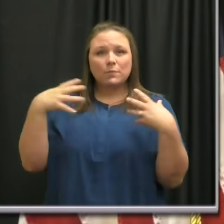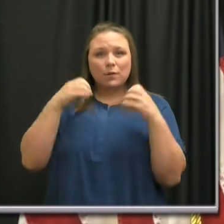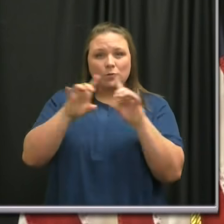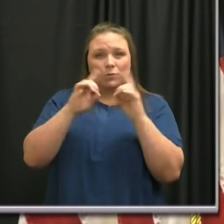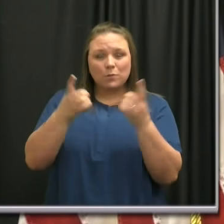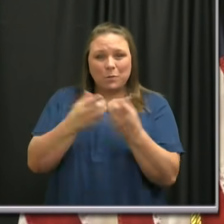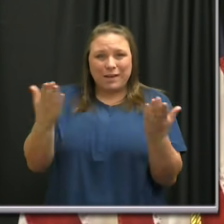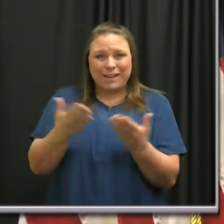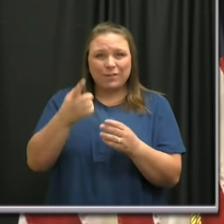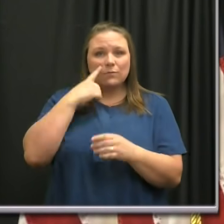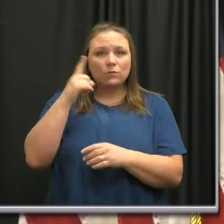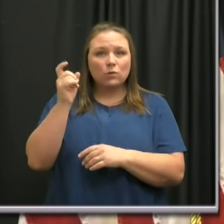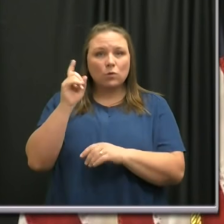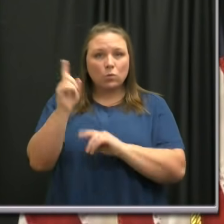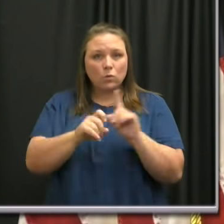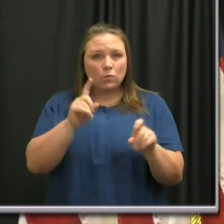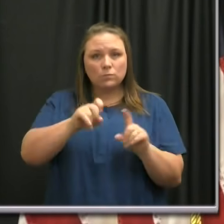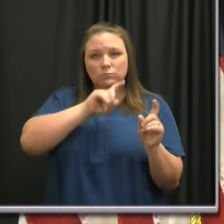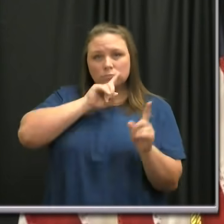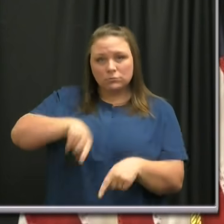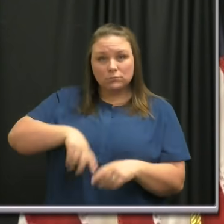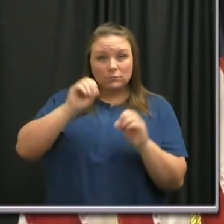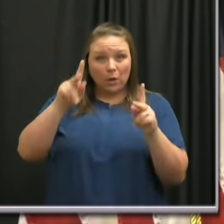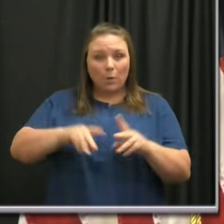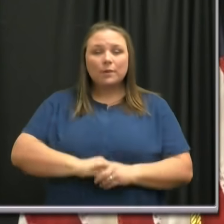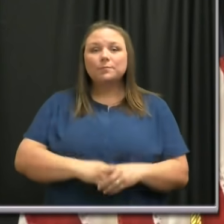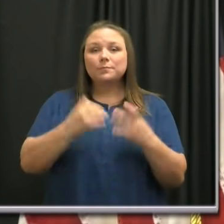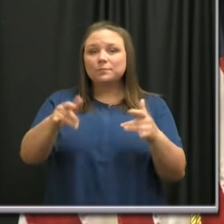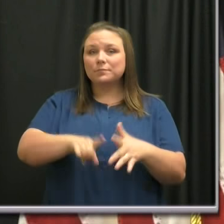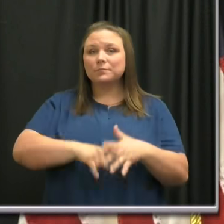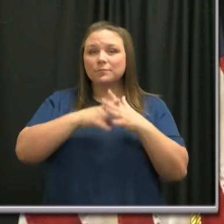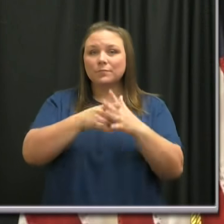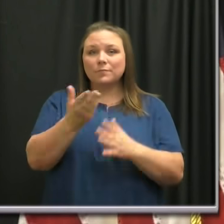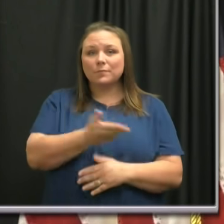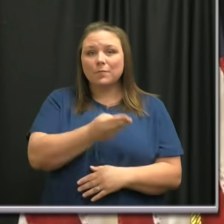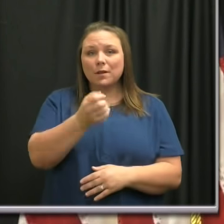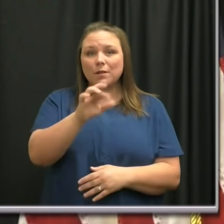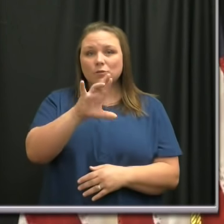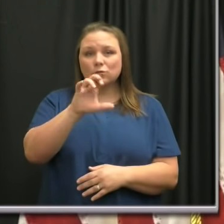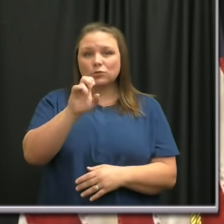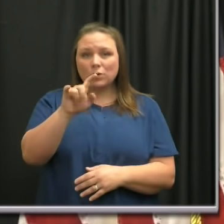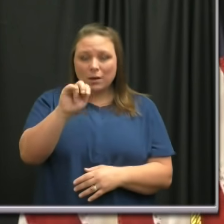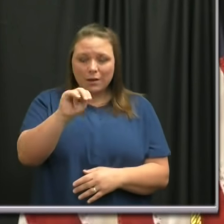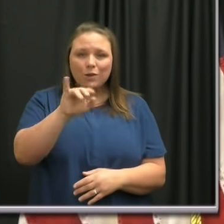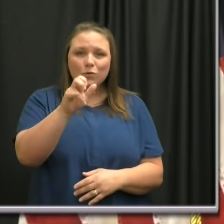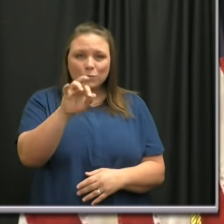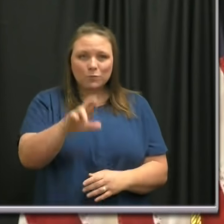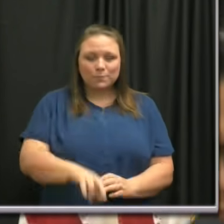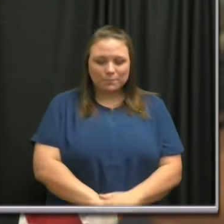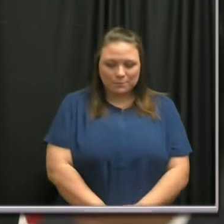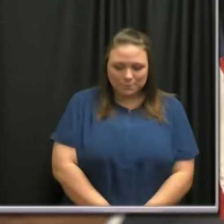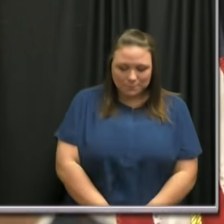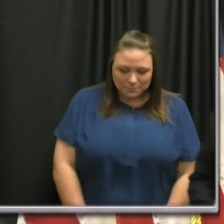are here with us to help answer your questions. We will now begin with Mayor John Cooper.